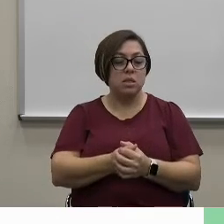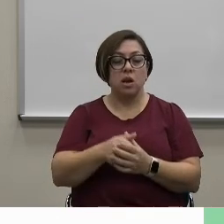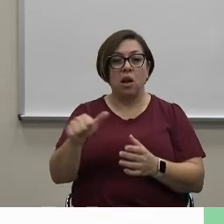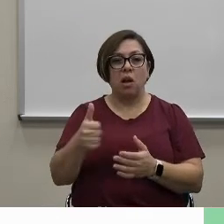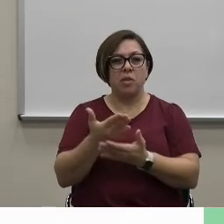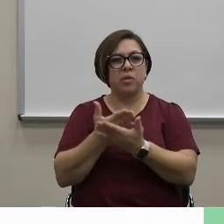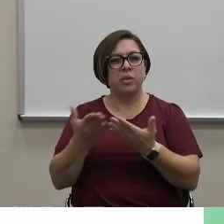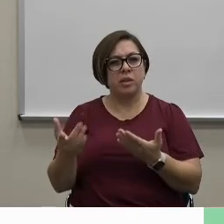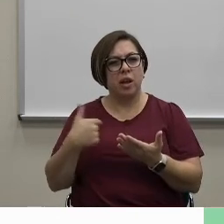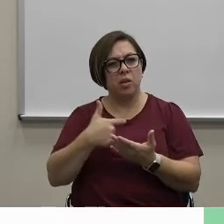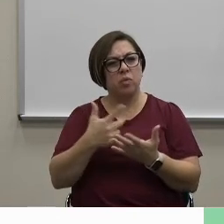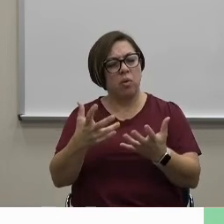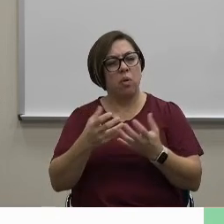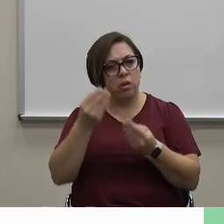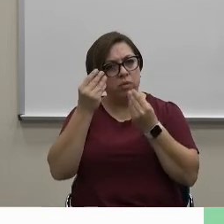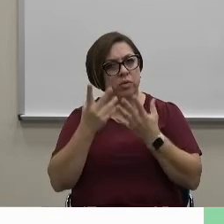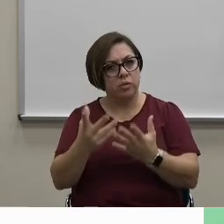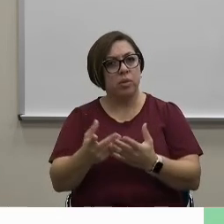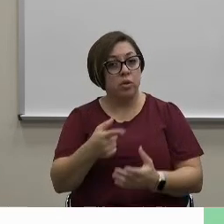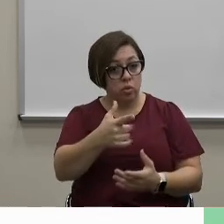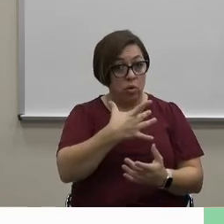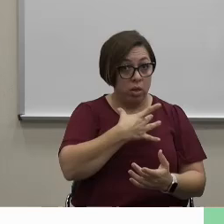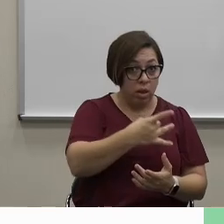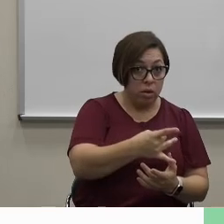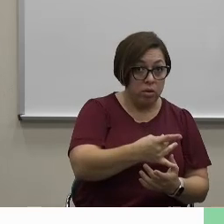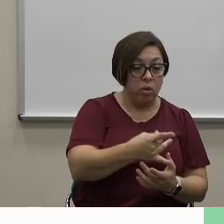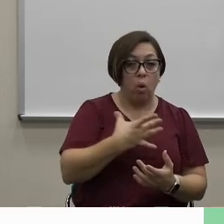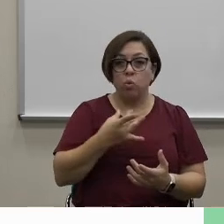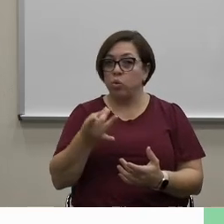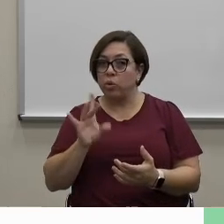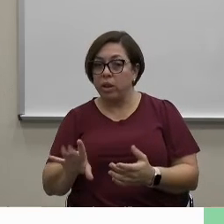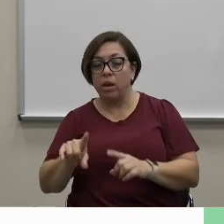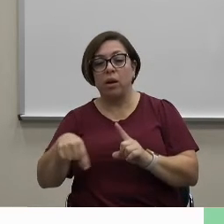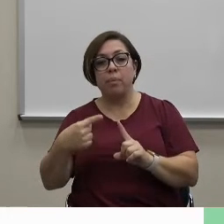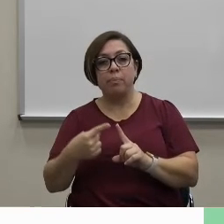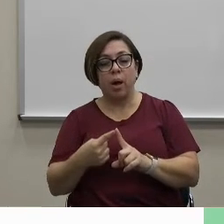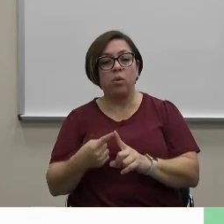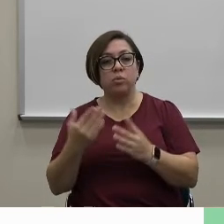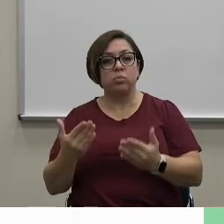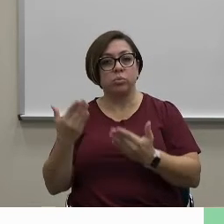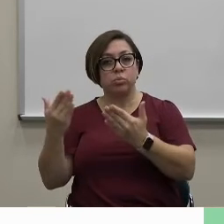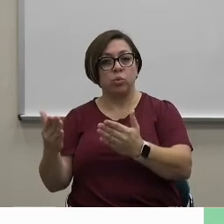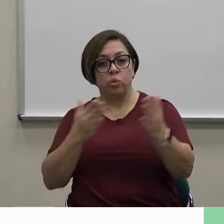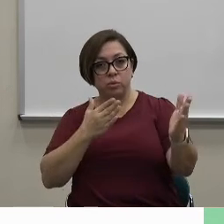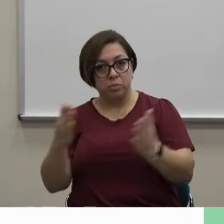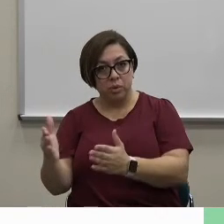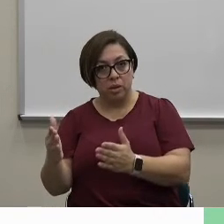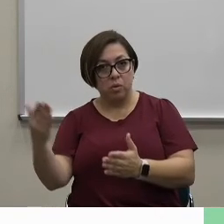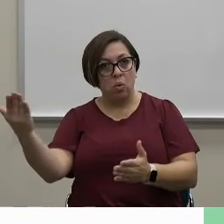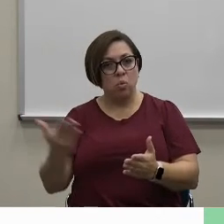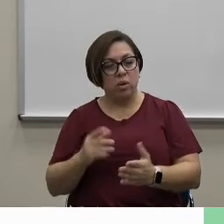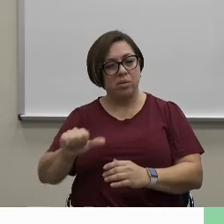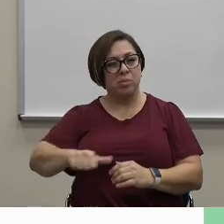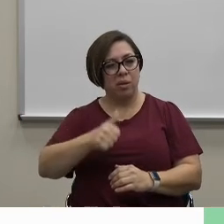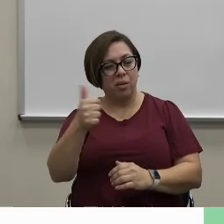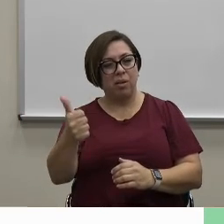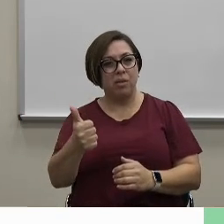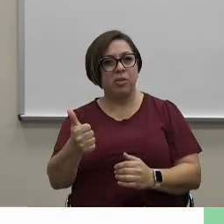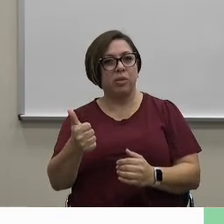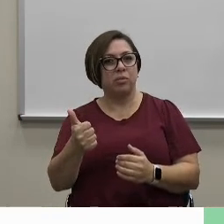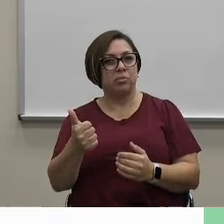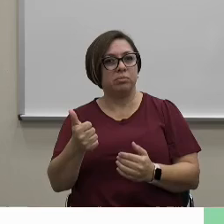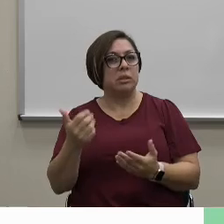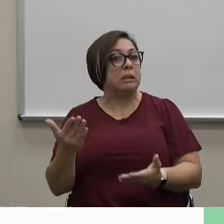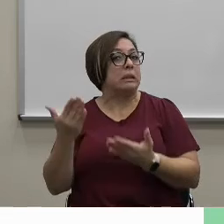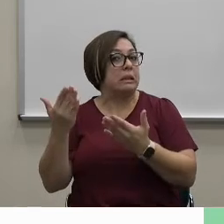information on is, what do you like or not like about the proposed plans? We welcome any other suggestions in terms of what boundaries might